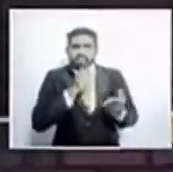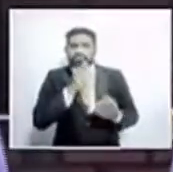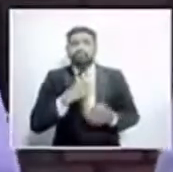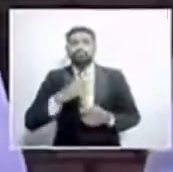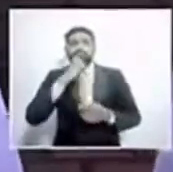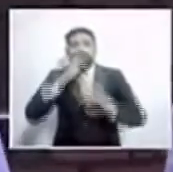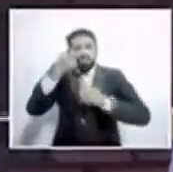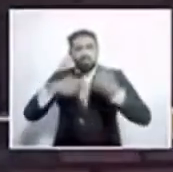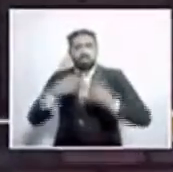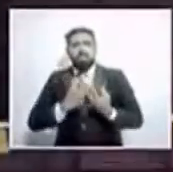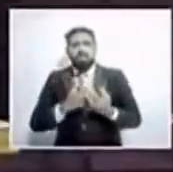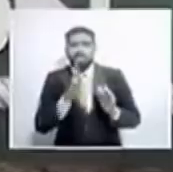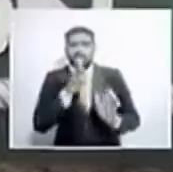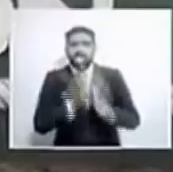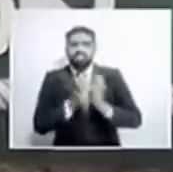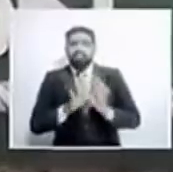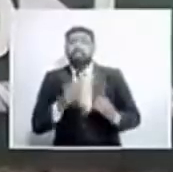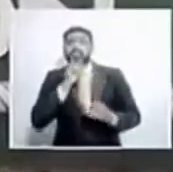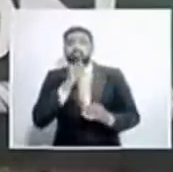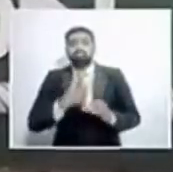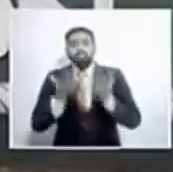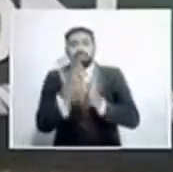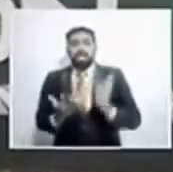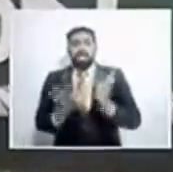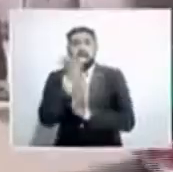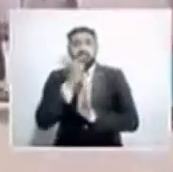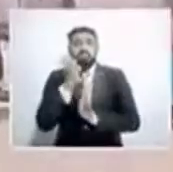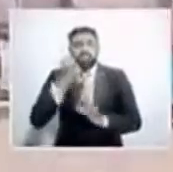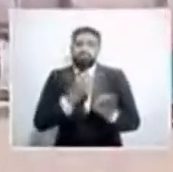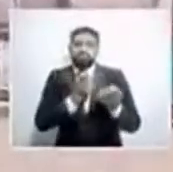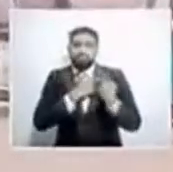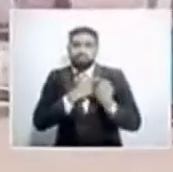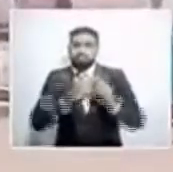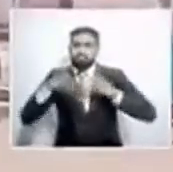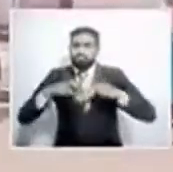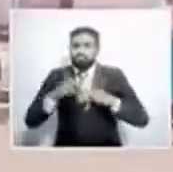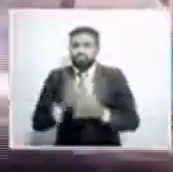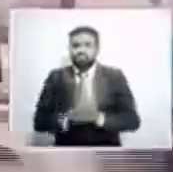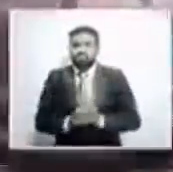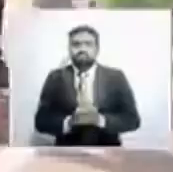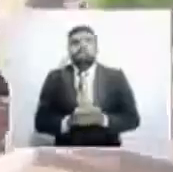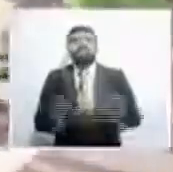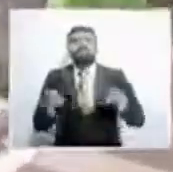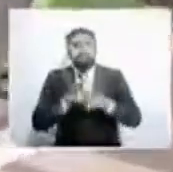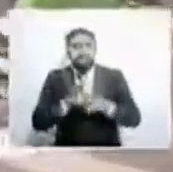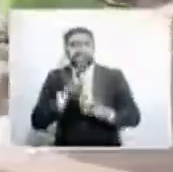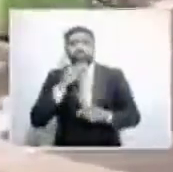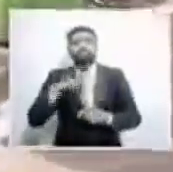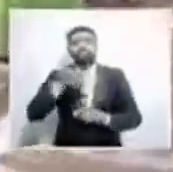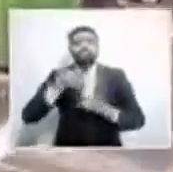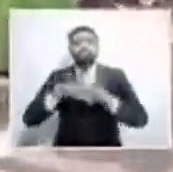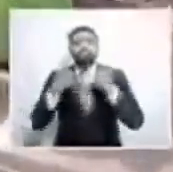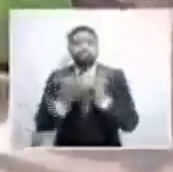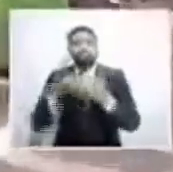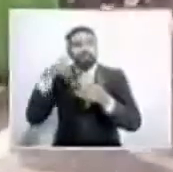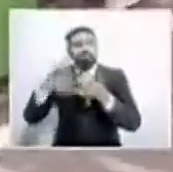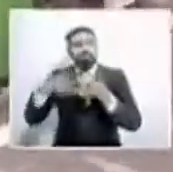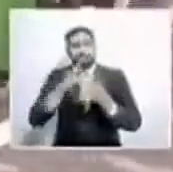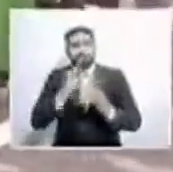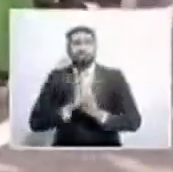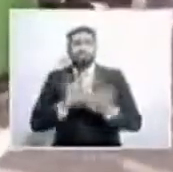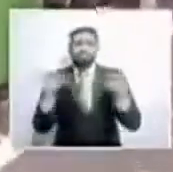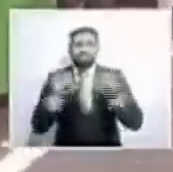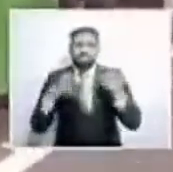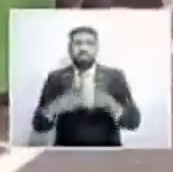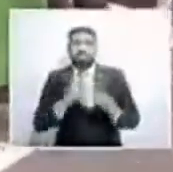UNHRC will see to this. Meanwhile, several civil organizations staged a demonstration opposite the Velikada prison demanding for